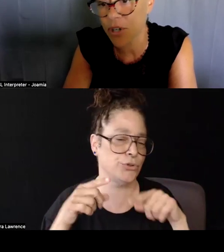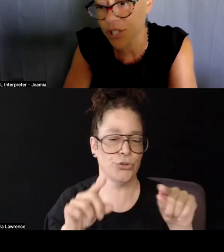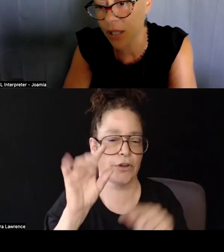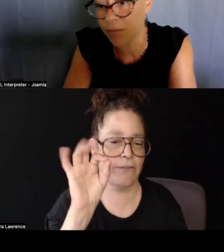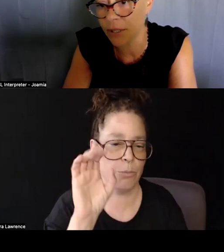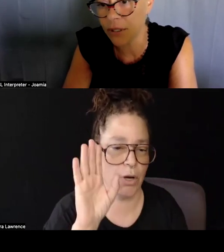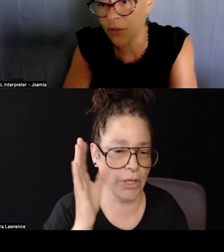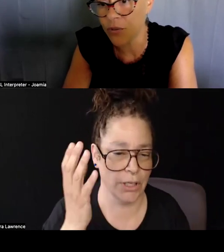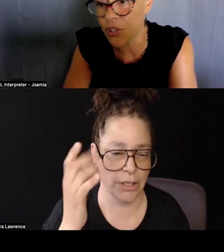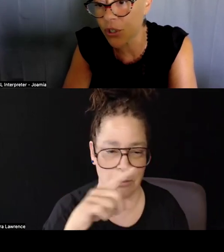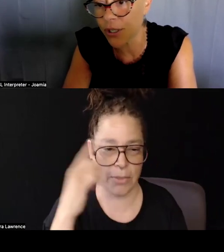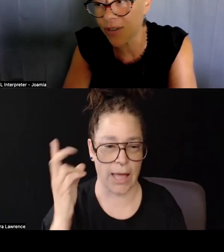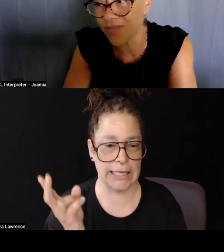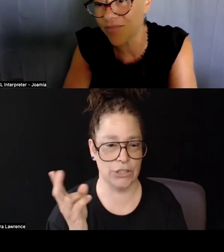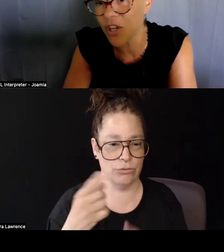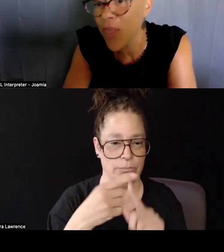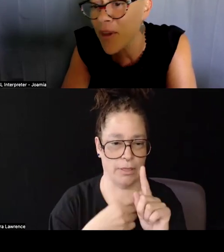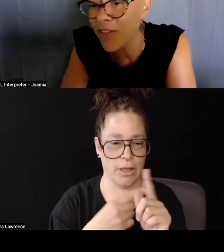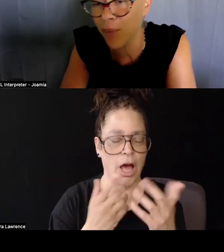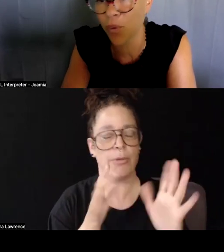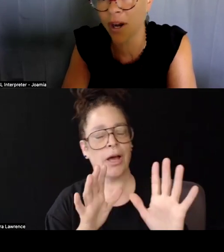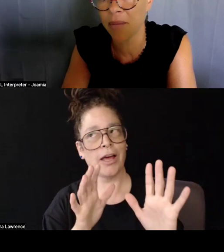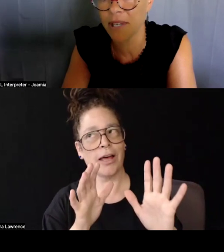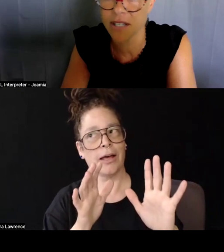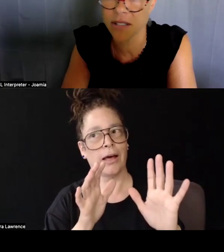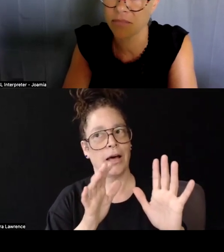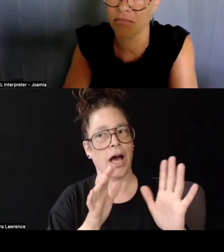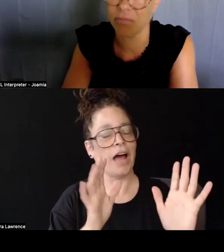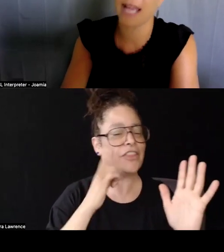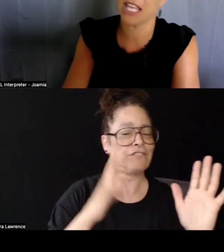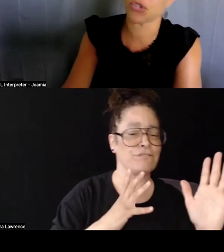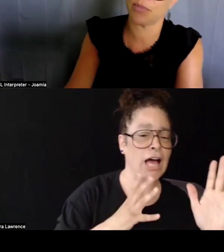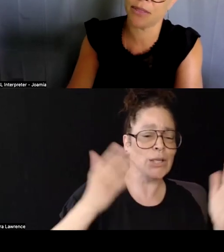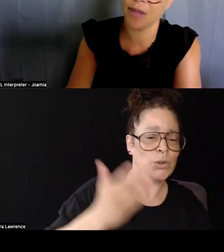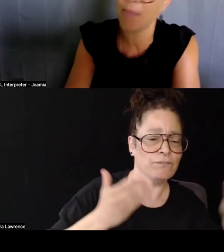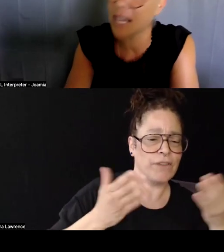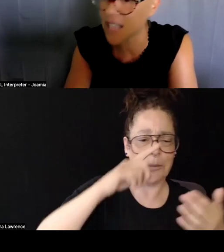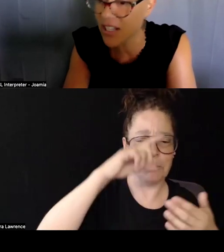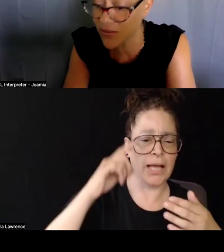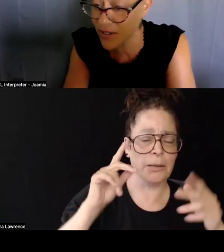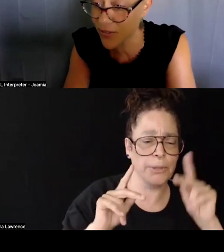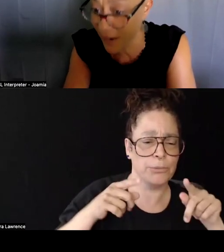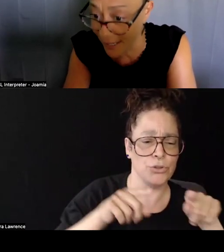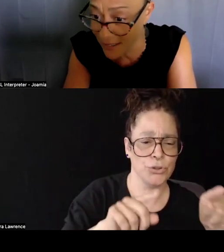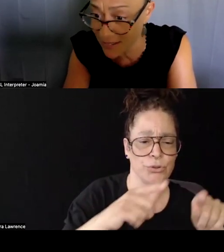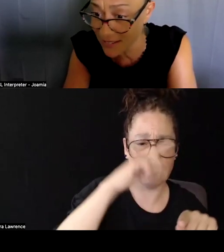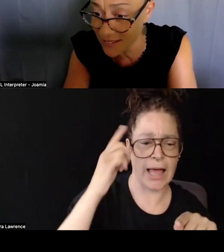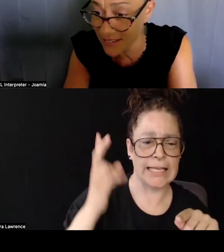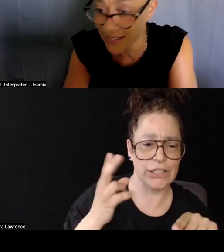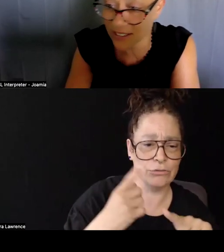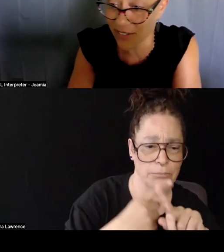Black person during, the month of February because it's Black History Month. I mean, it's